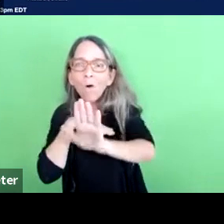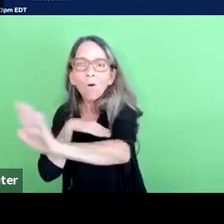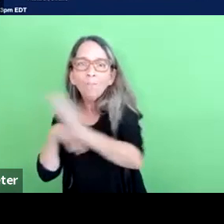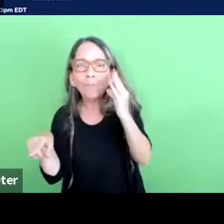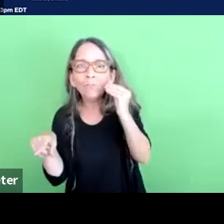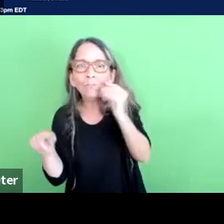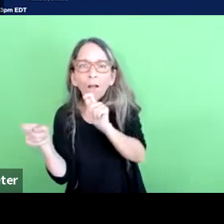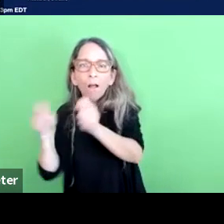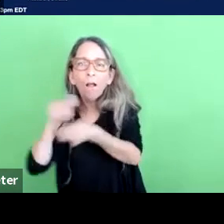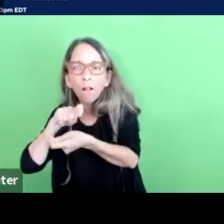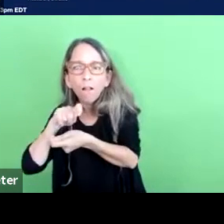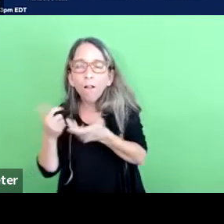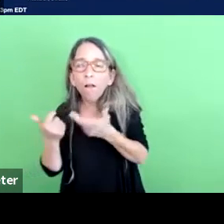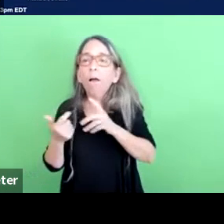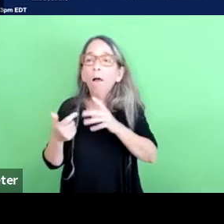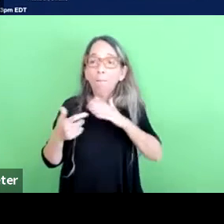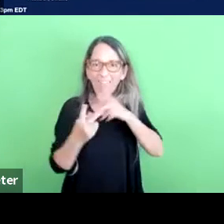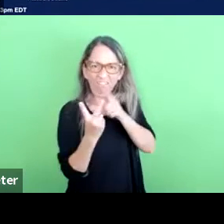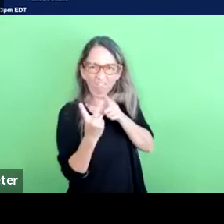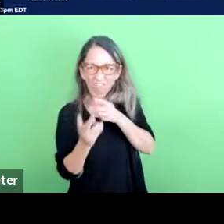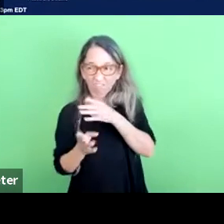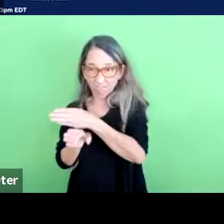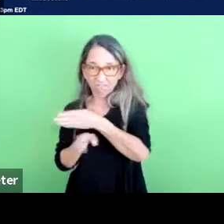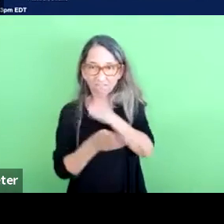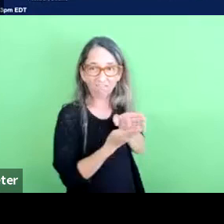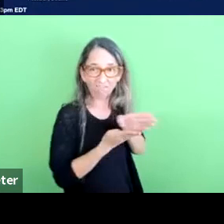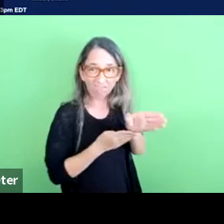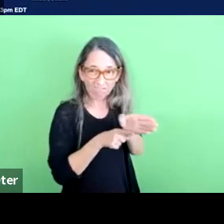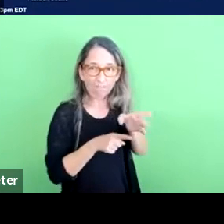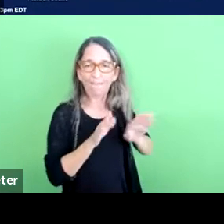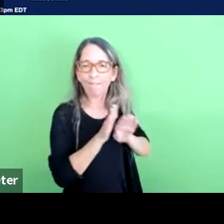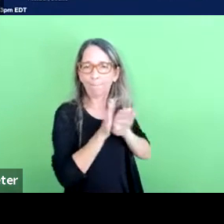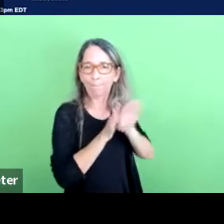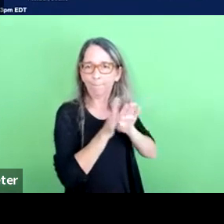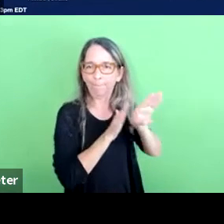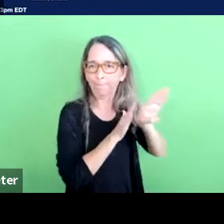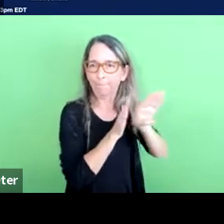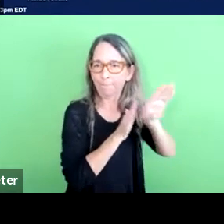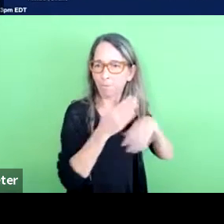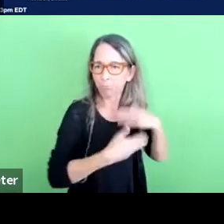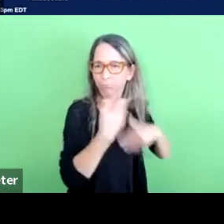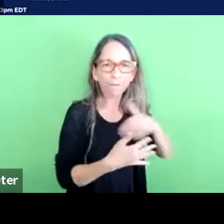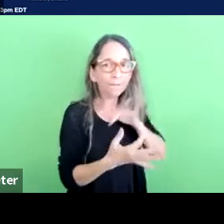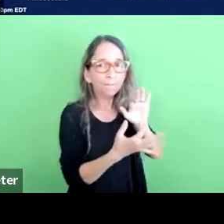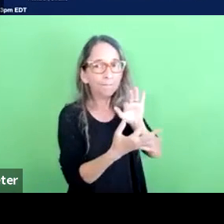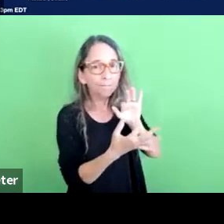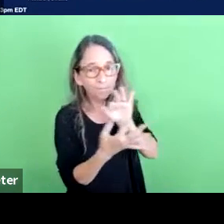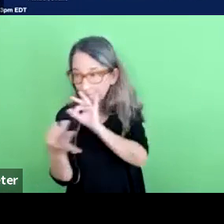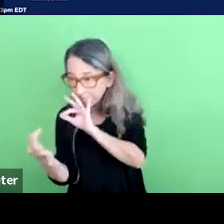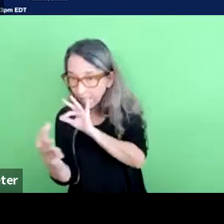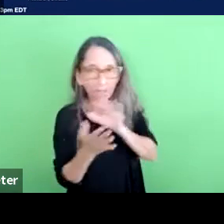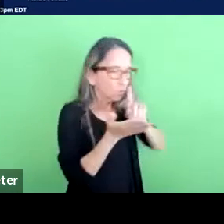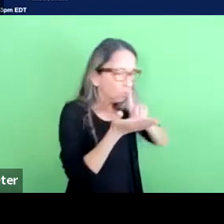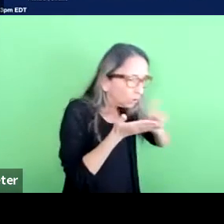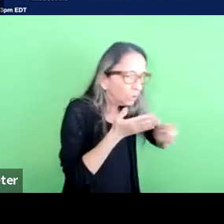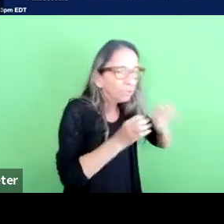second part of what I do is the development side. We take what we've learned in the research side and the experiments and all the